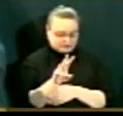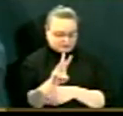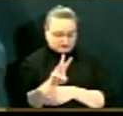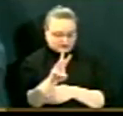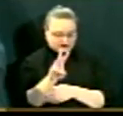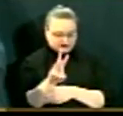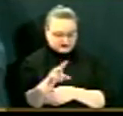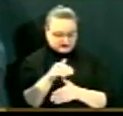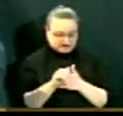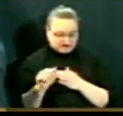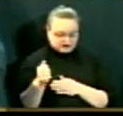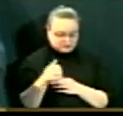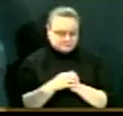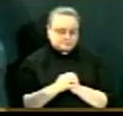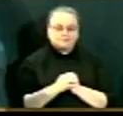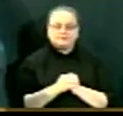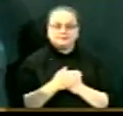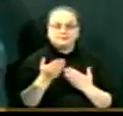$397,446.